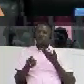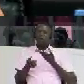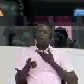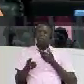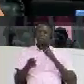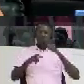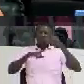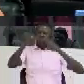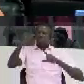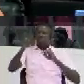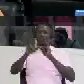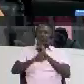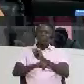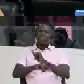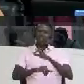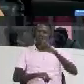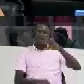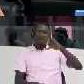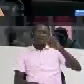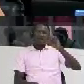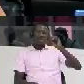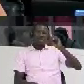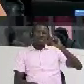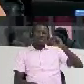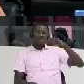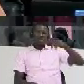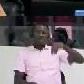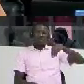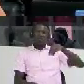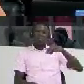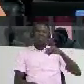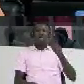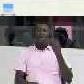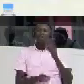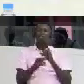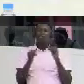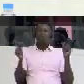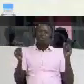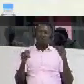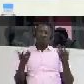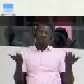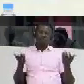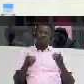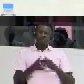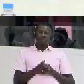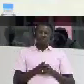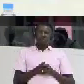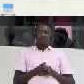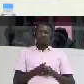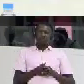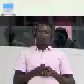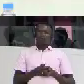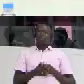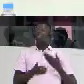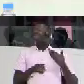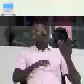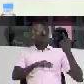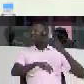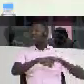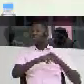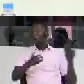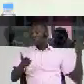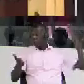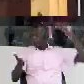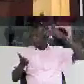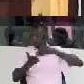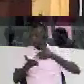that position? Maxaama boobu nag ban diir nga ko yore woon. since boobu ba léegi maa ngi foofu. I was there